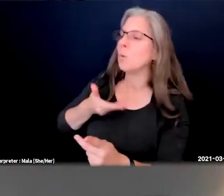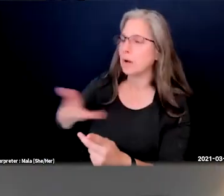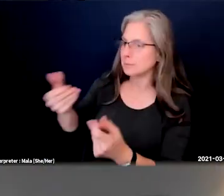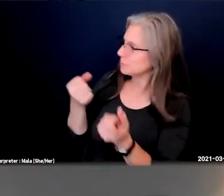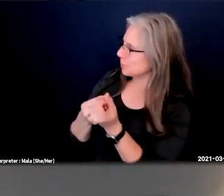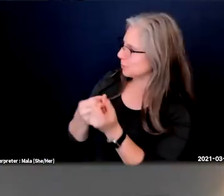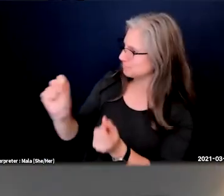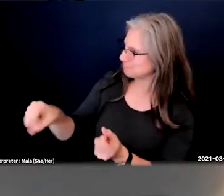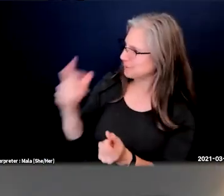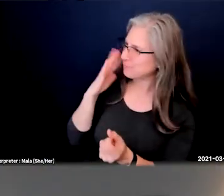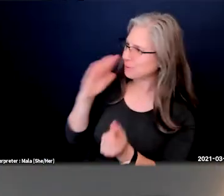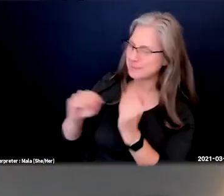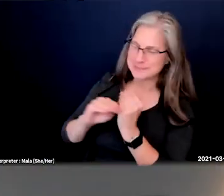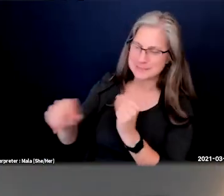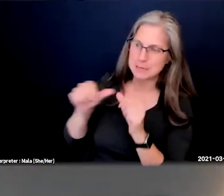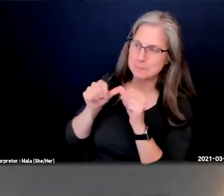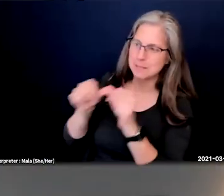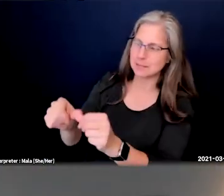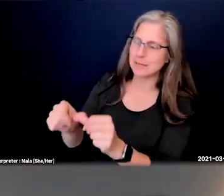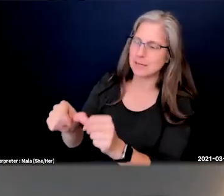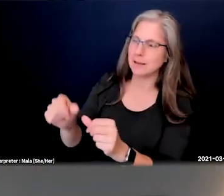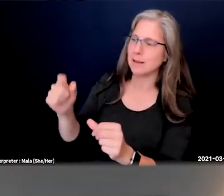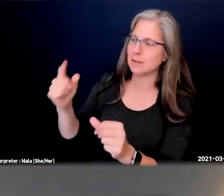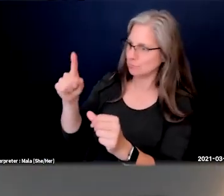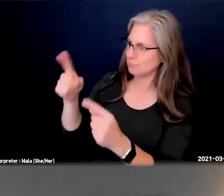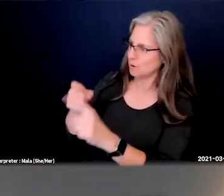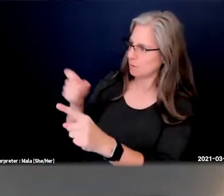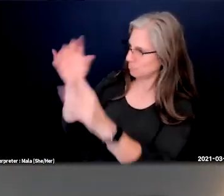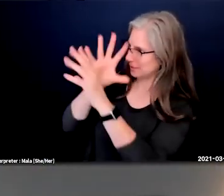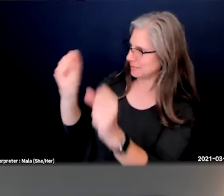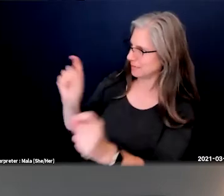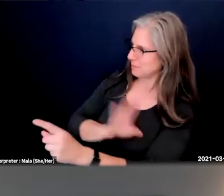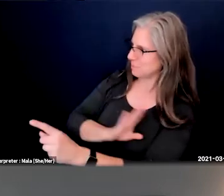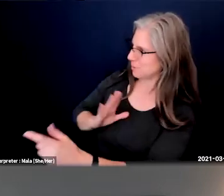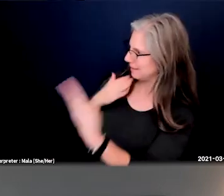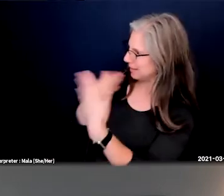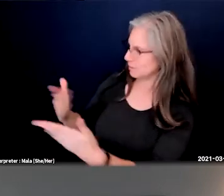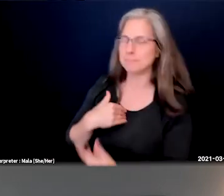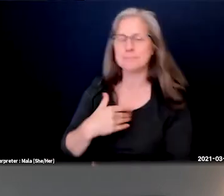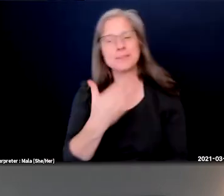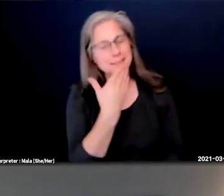for a sustainability position from the president of the board, so absolutely I will. Thank you.